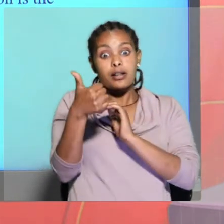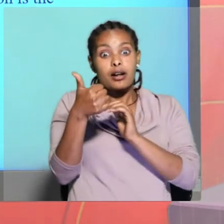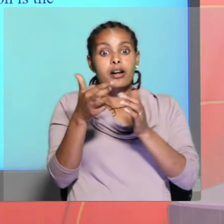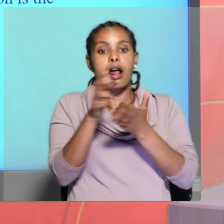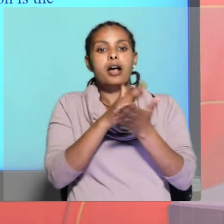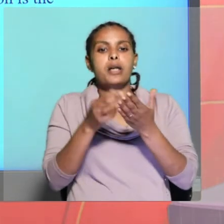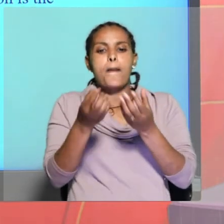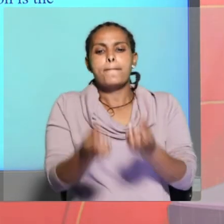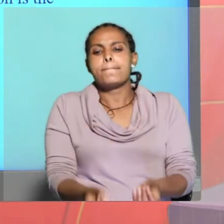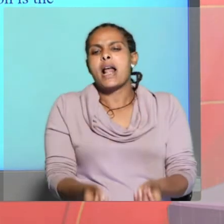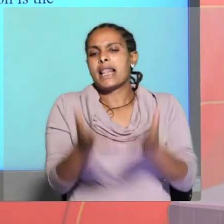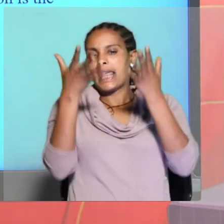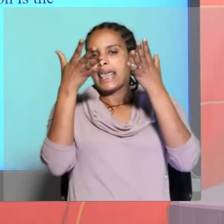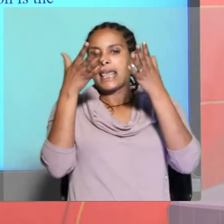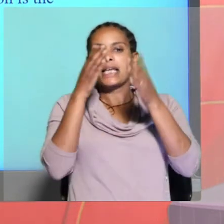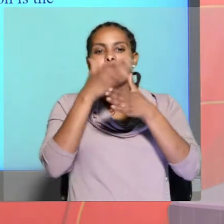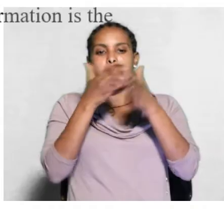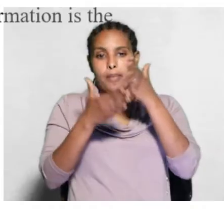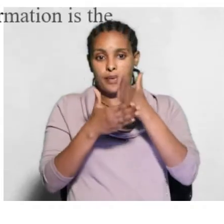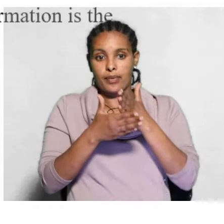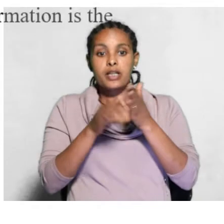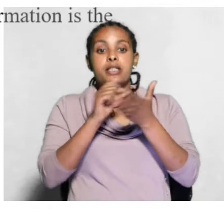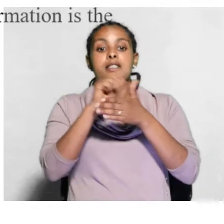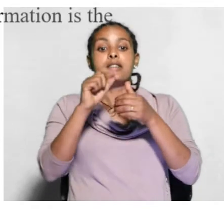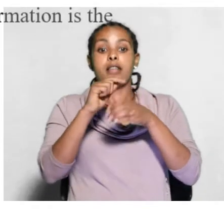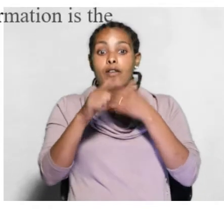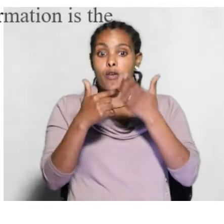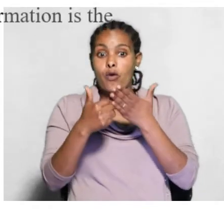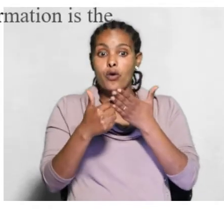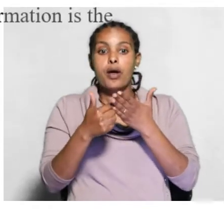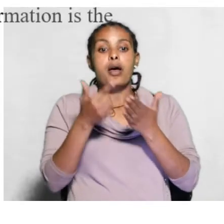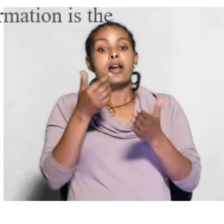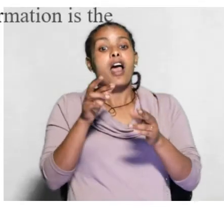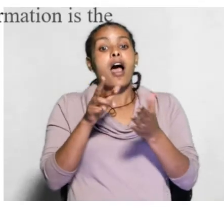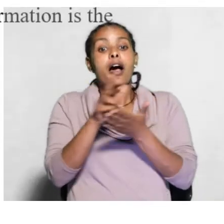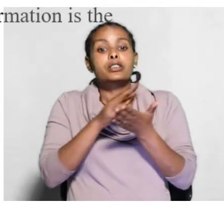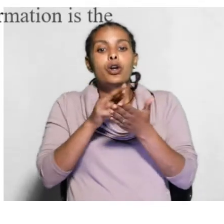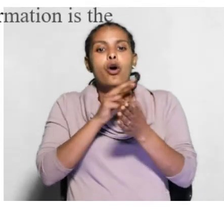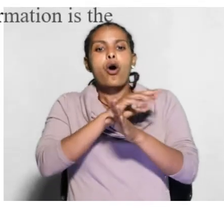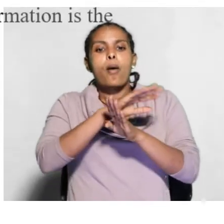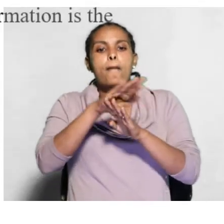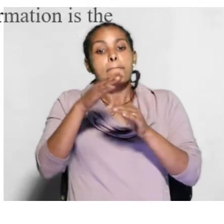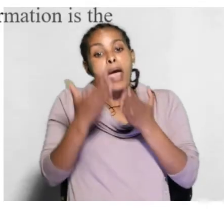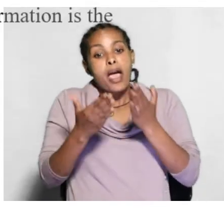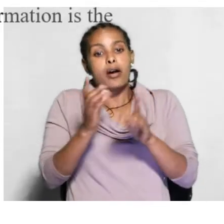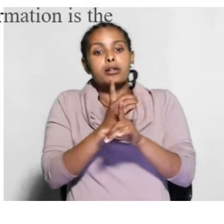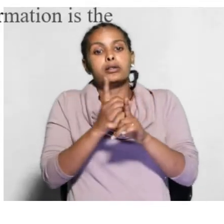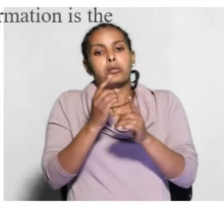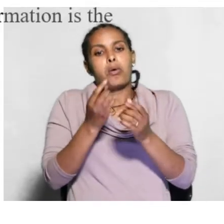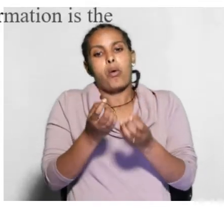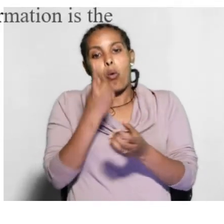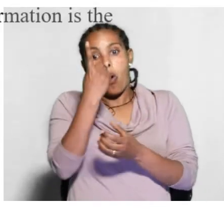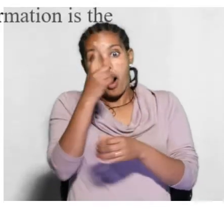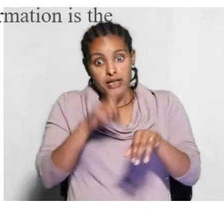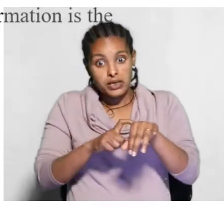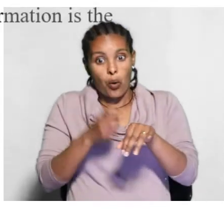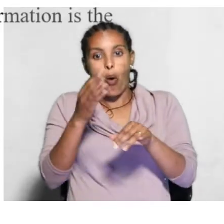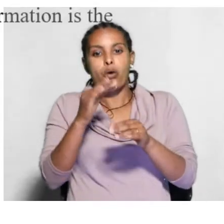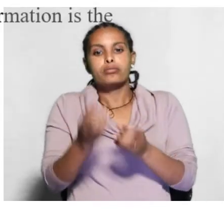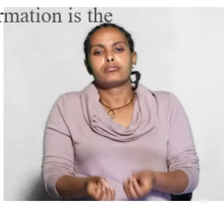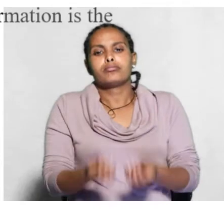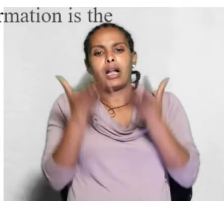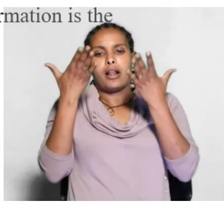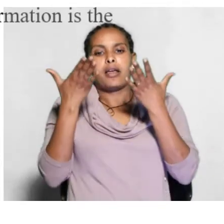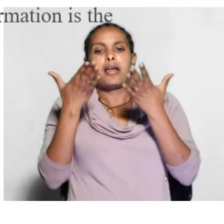in multi-step. Therefore, reactions may occur all at once or through several discrete